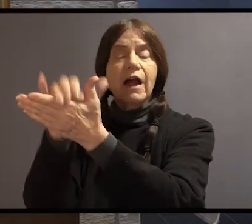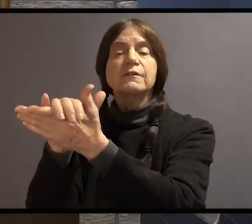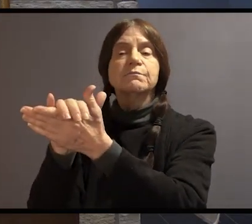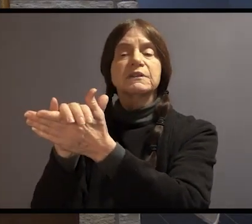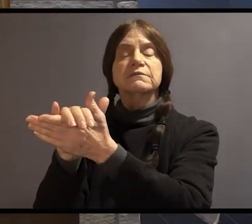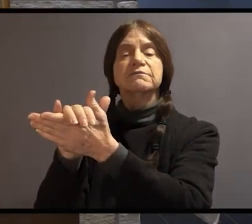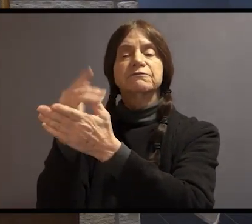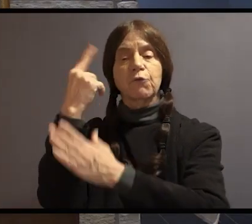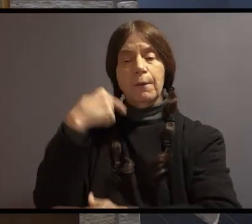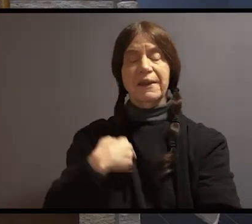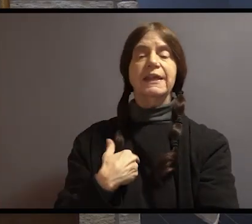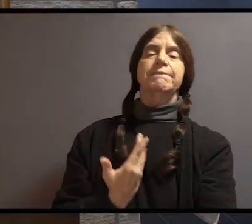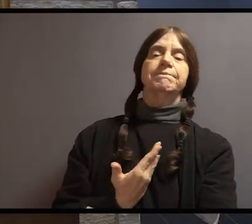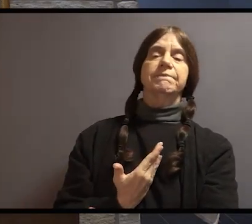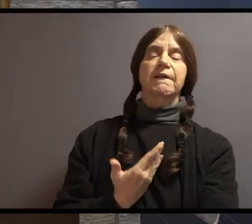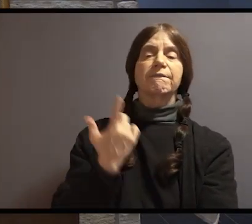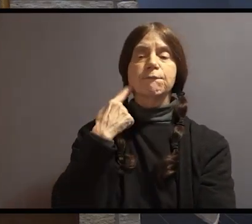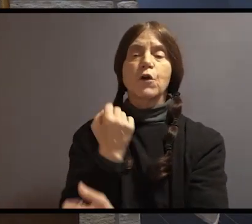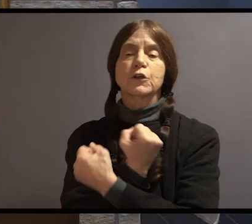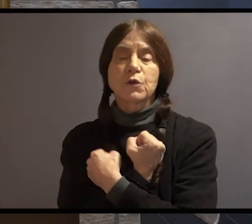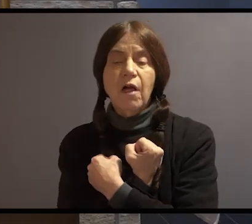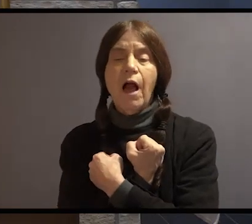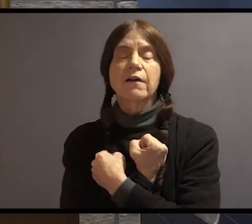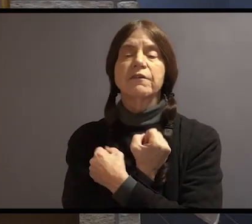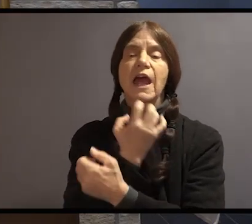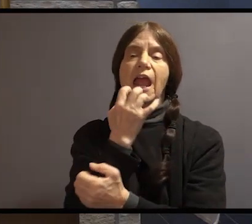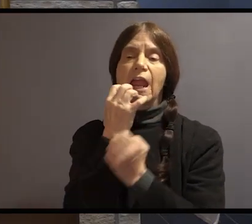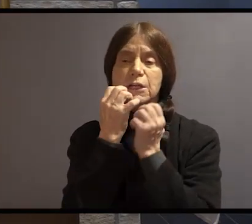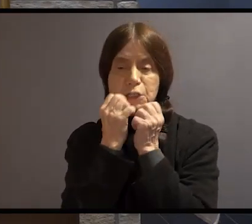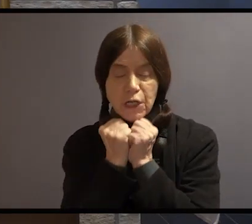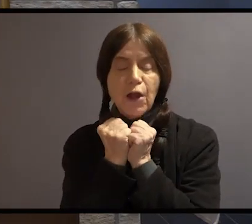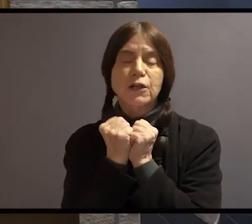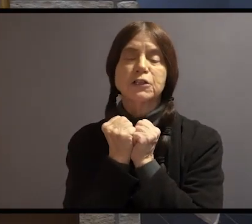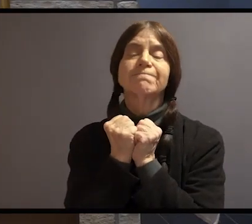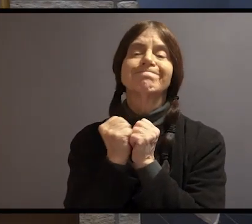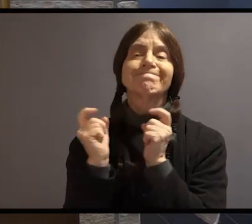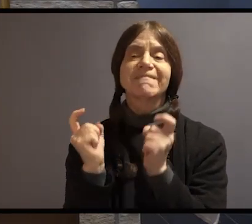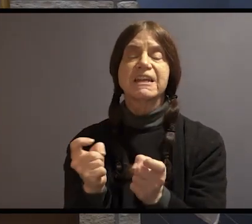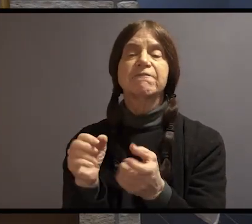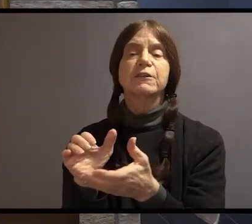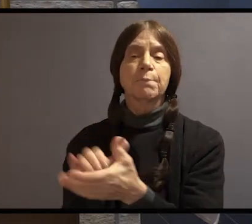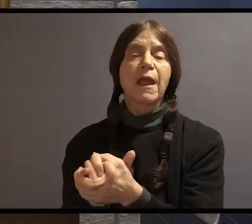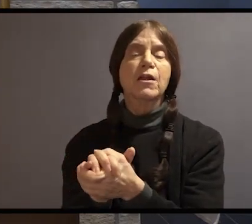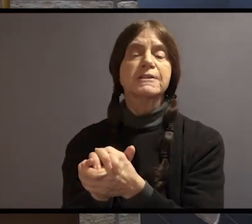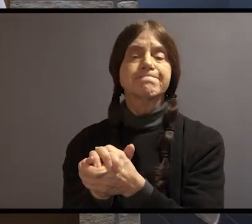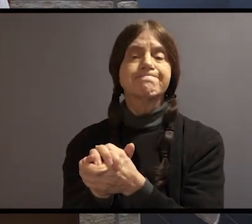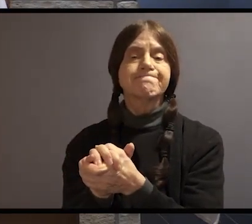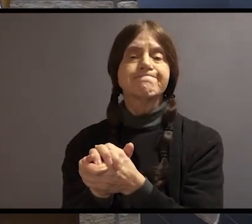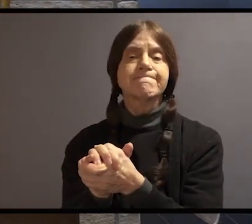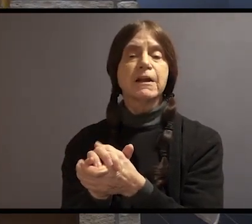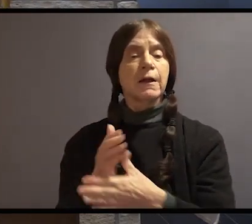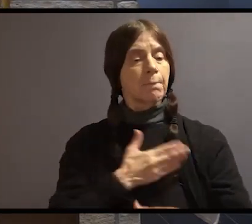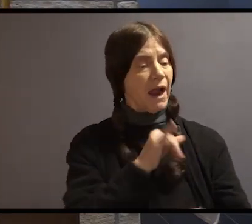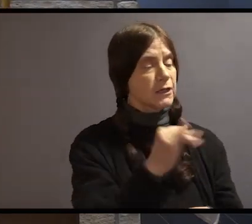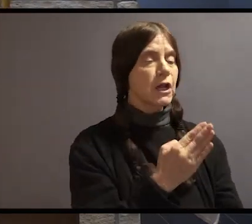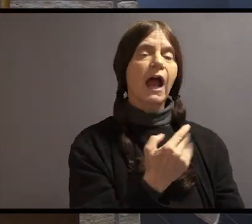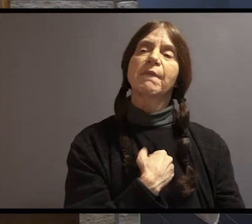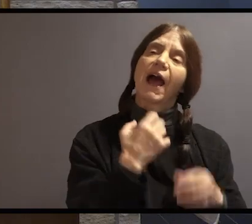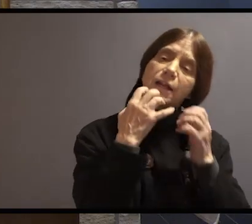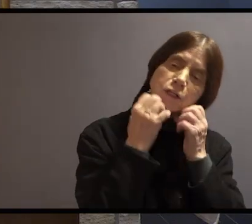love and to cherish. What a gift. It means I see my job,